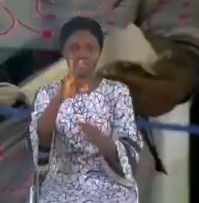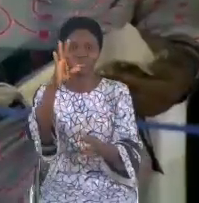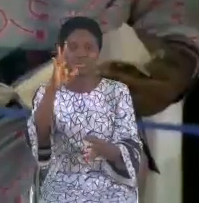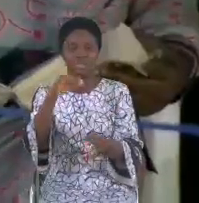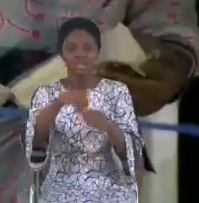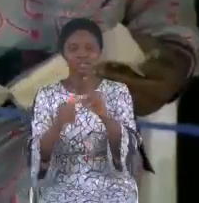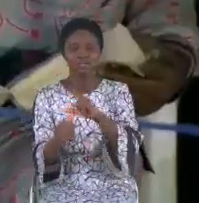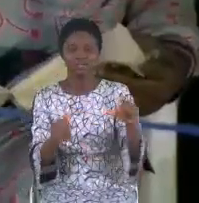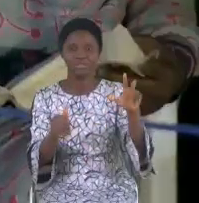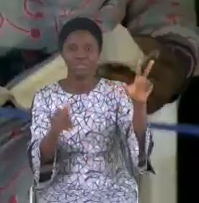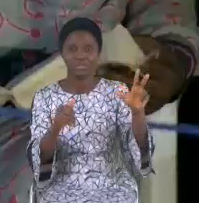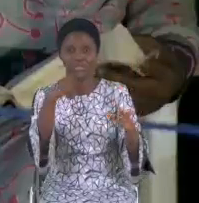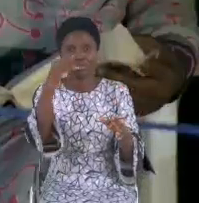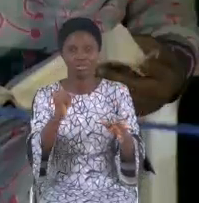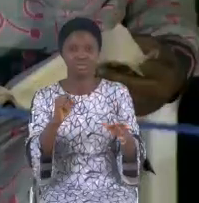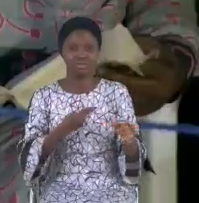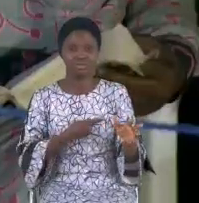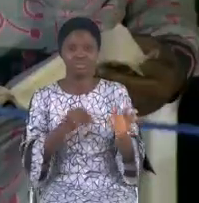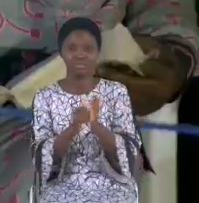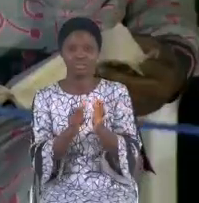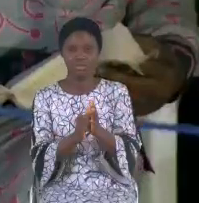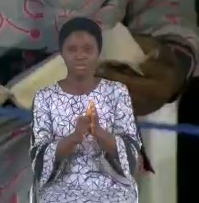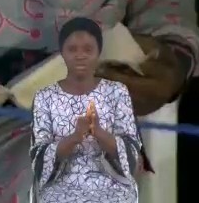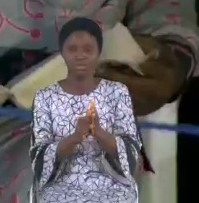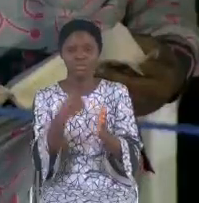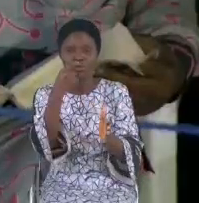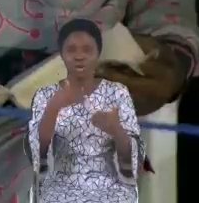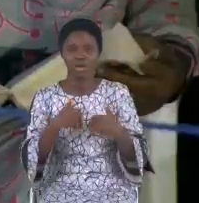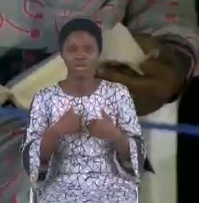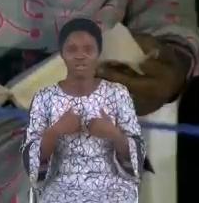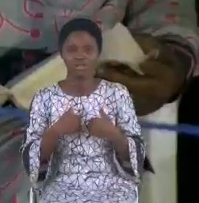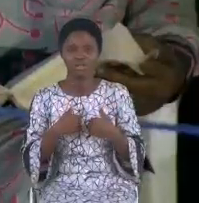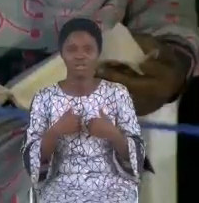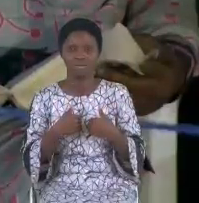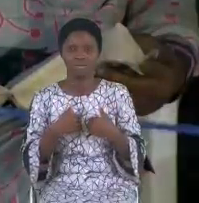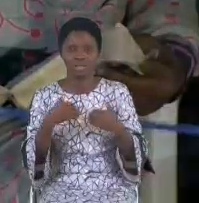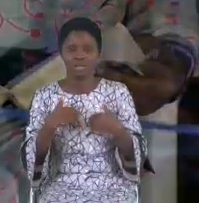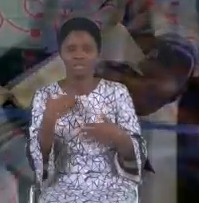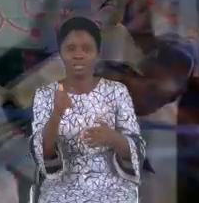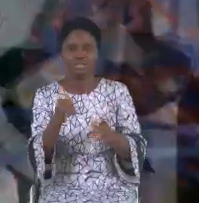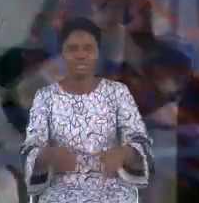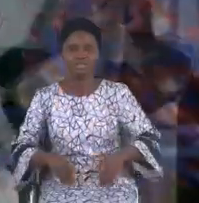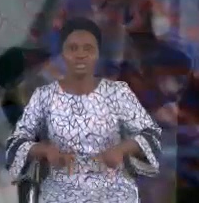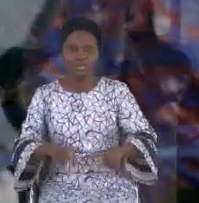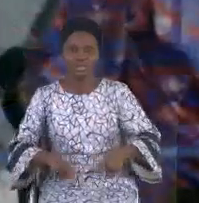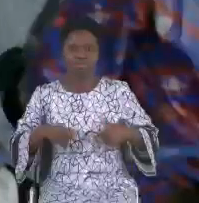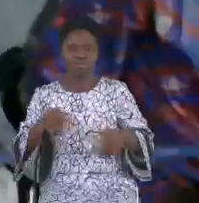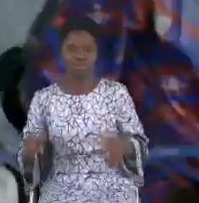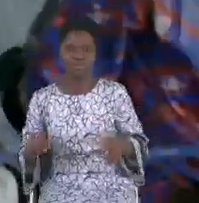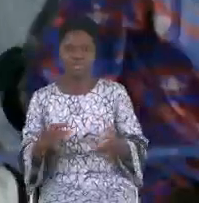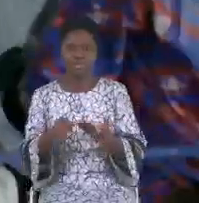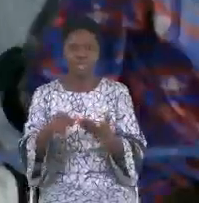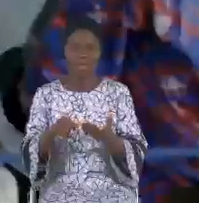tells us, who had arch is dwelling among the tombs, and